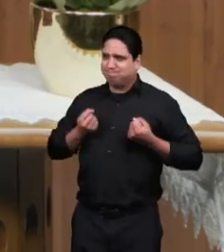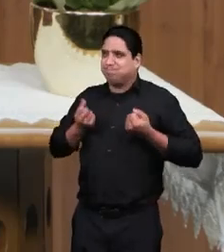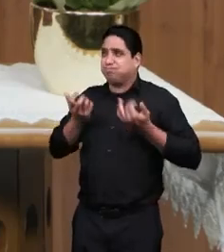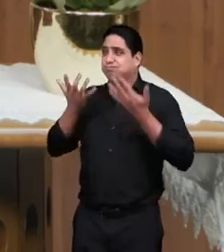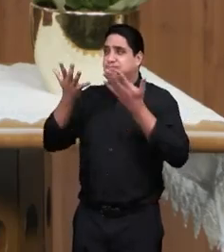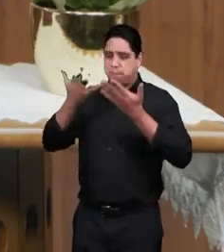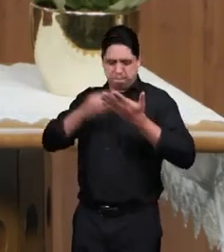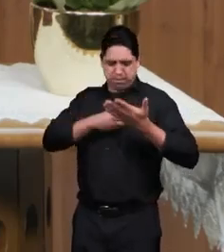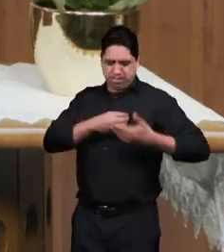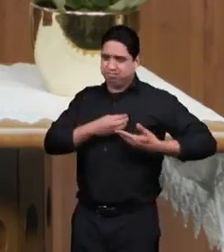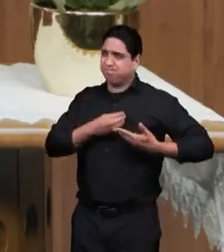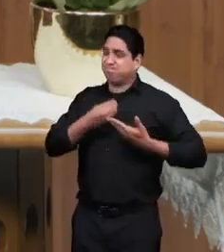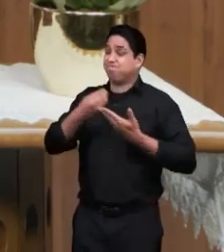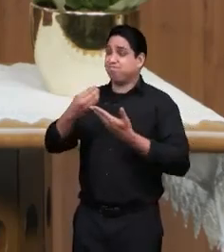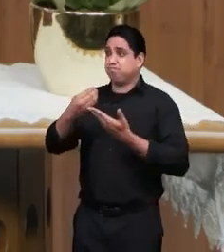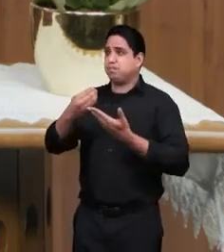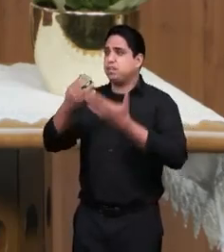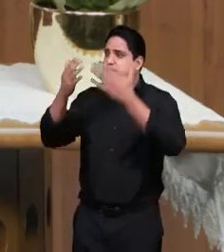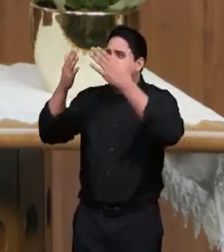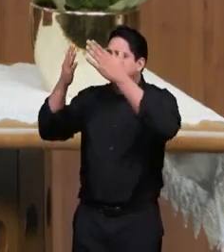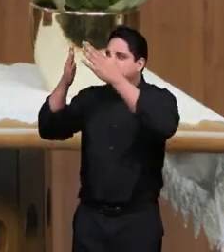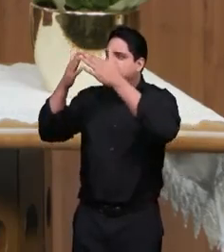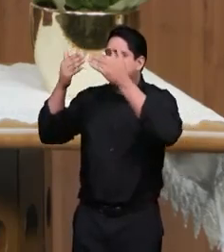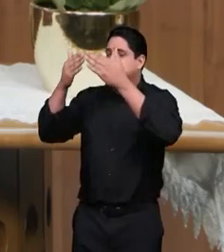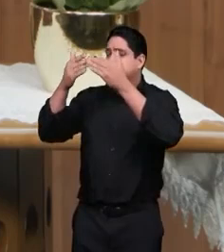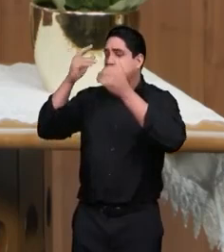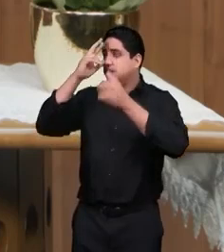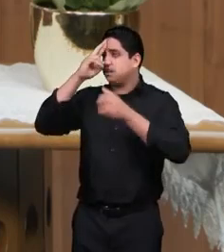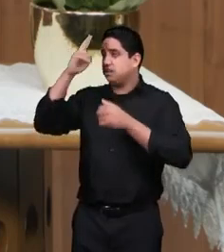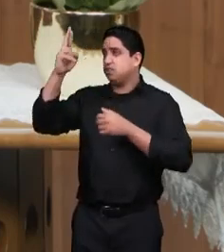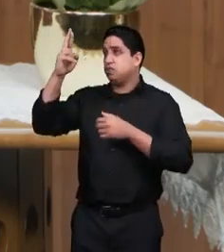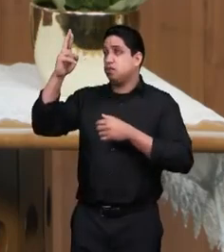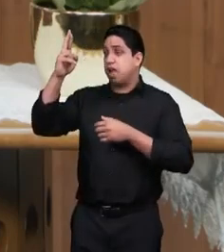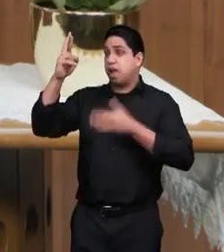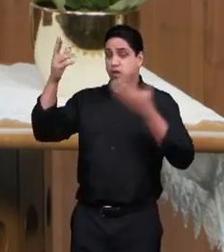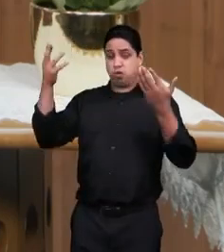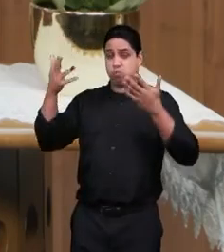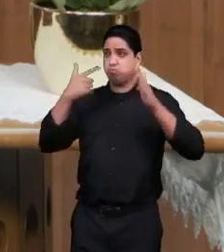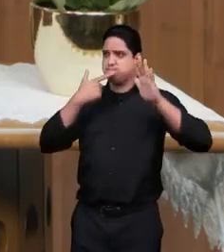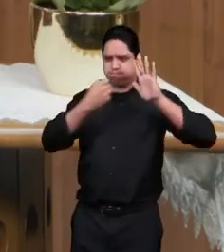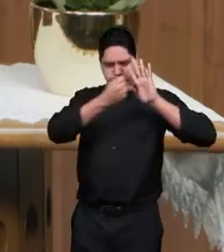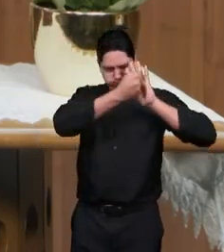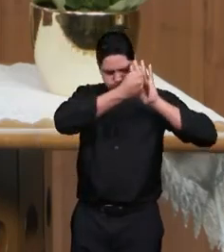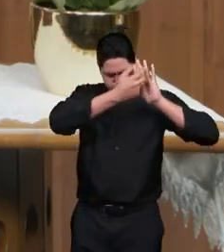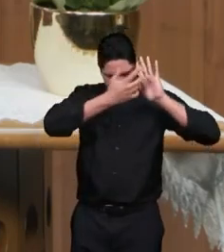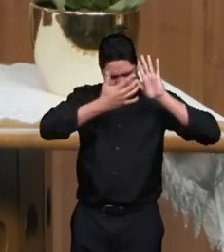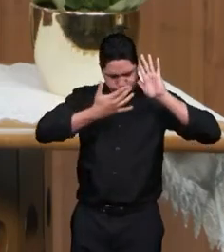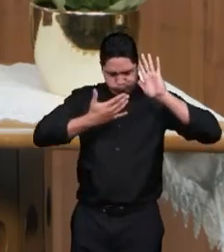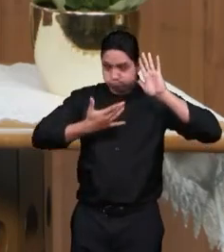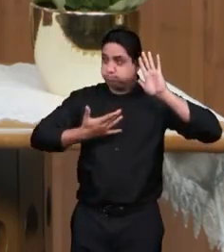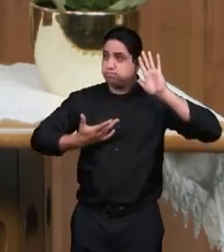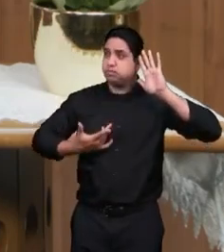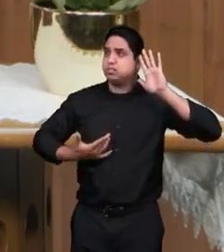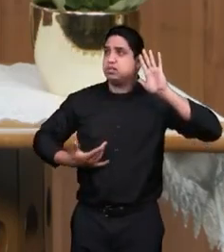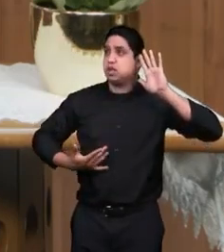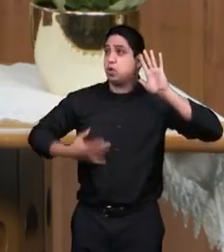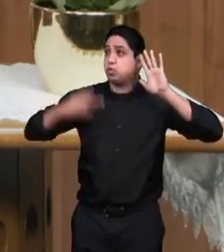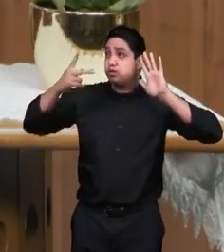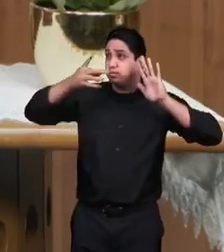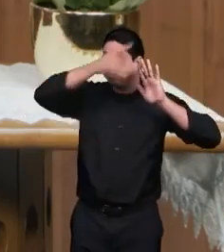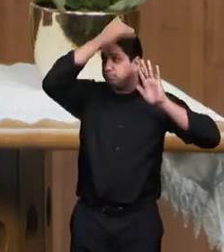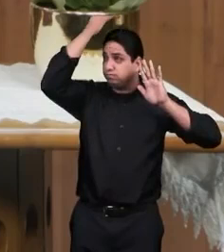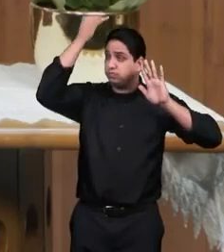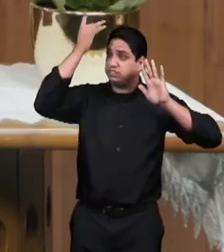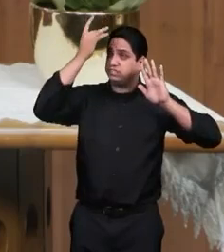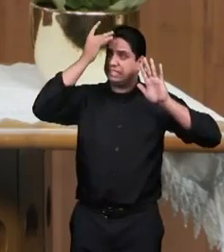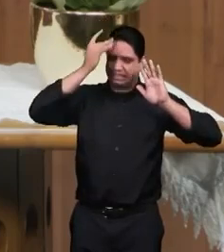our sins. And we ask, Lord, that, O Lord, covered by the blood of the Lord